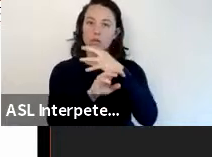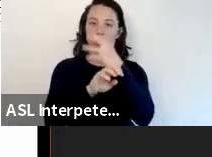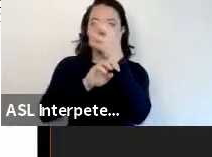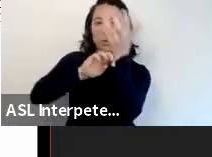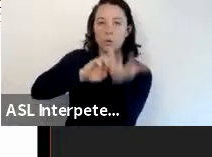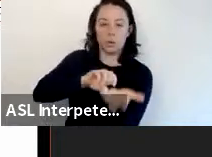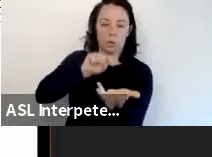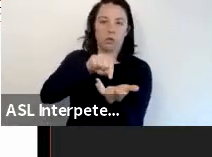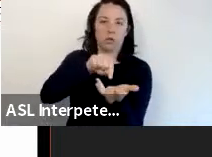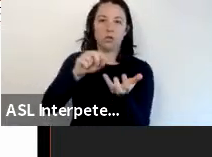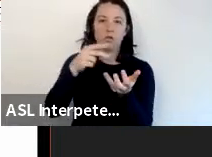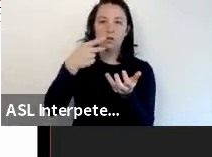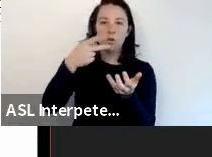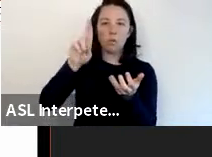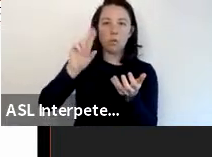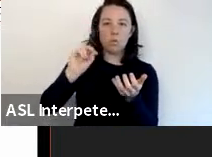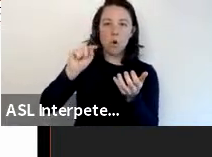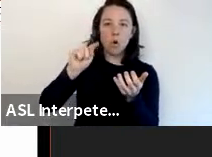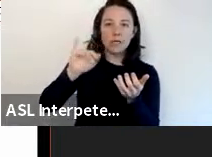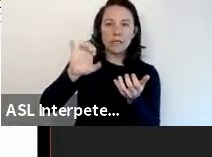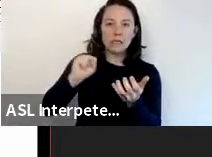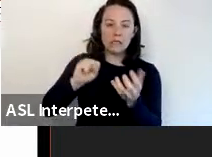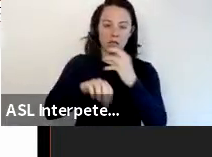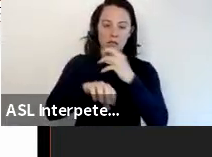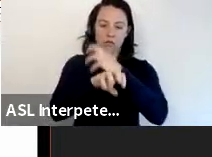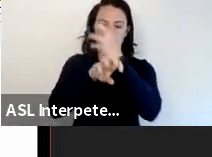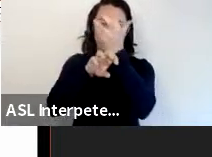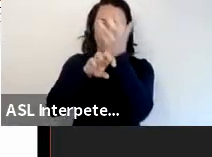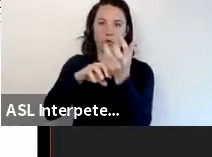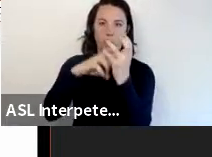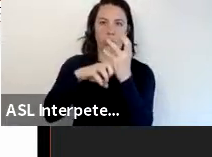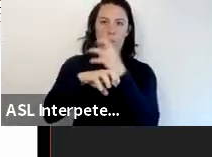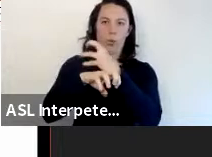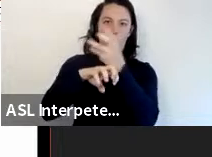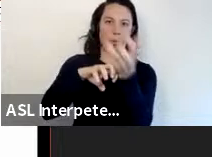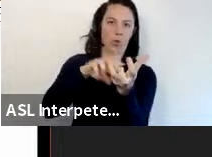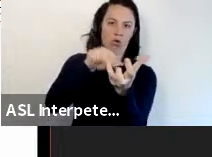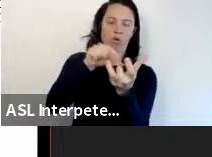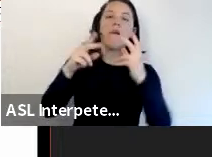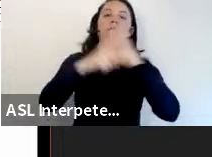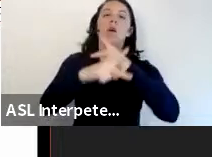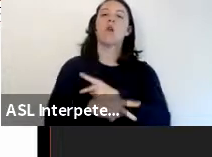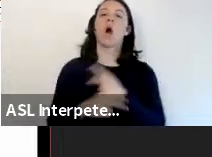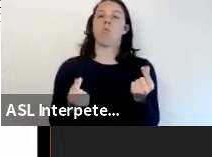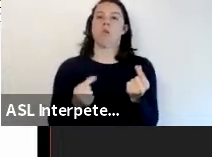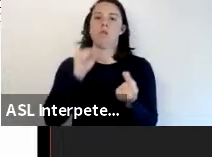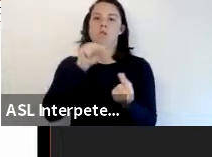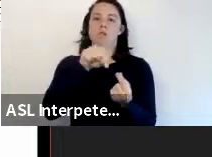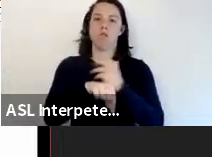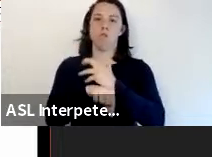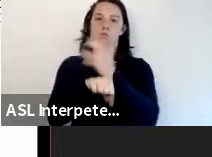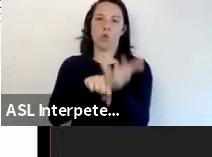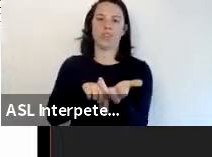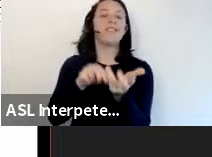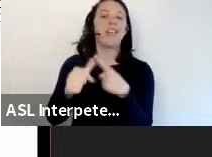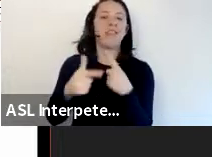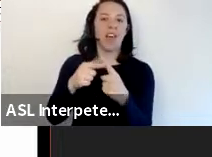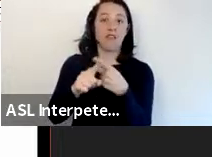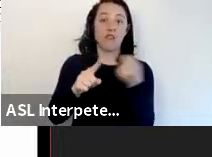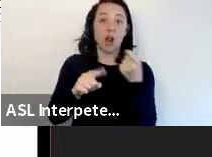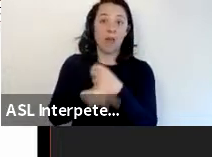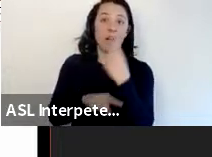virus that give it the crown-like appearance. They figured out what those proteins are and worked backwards to the